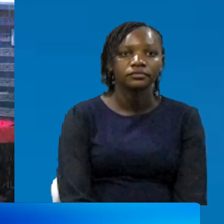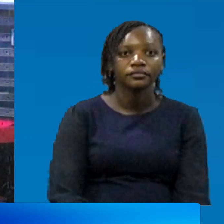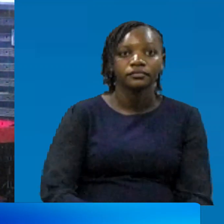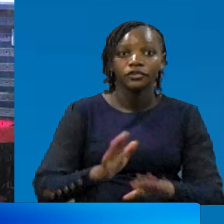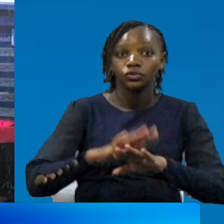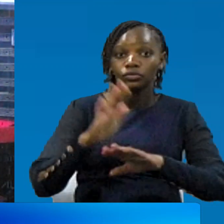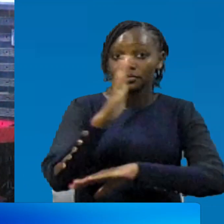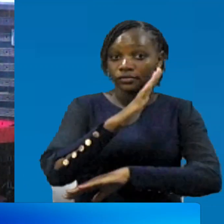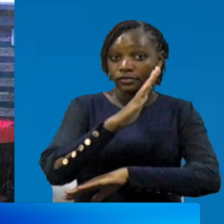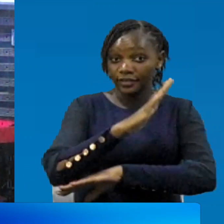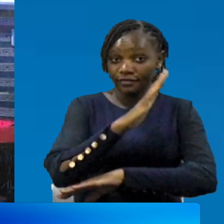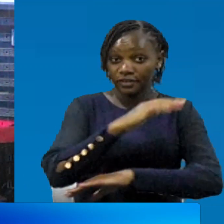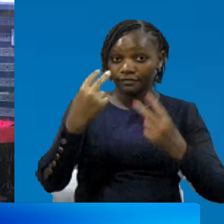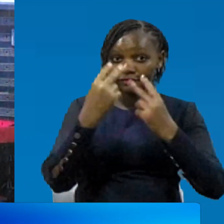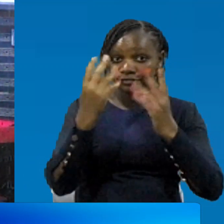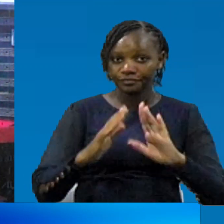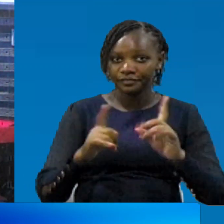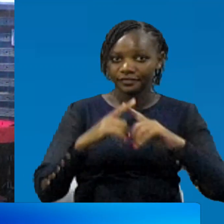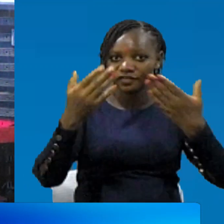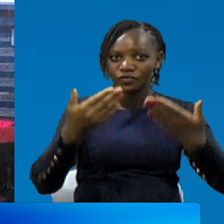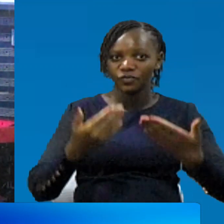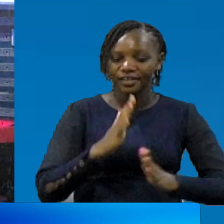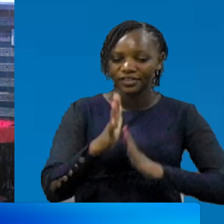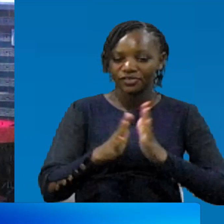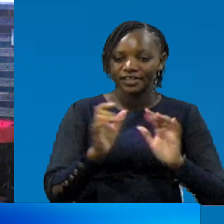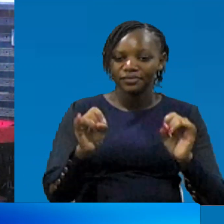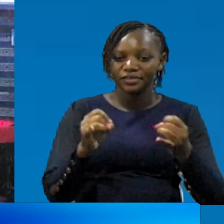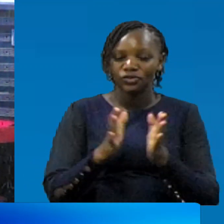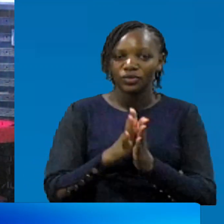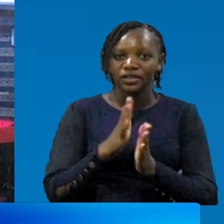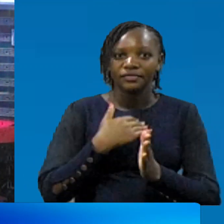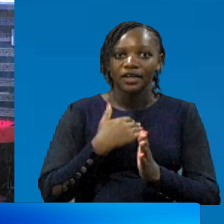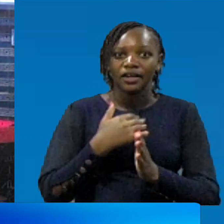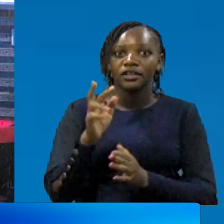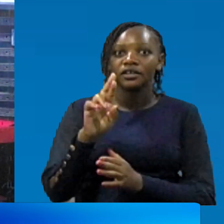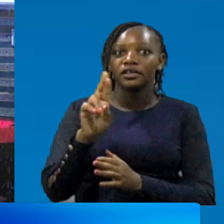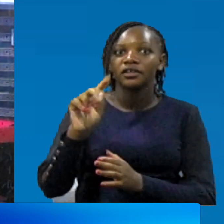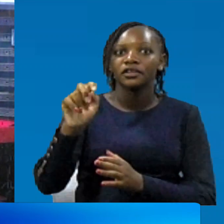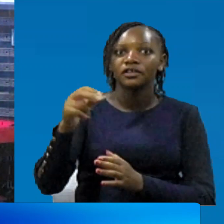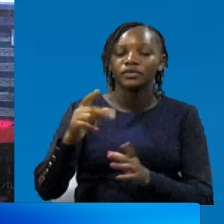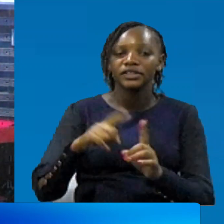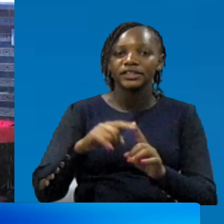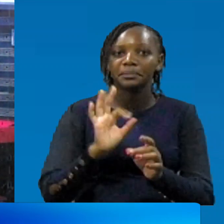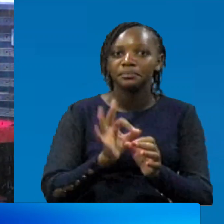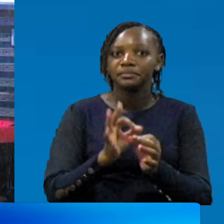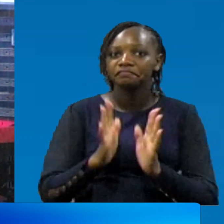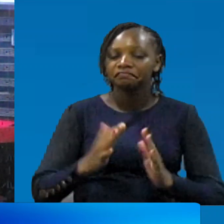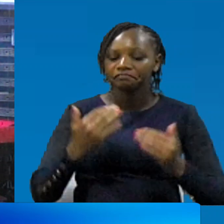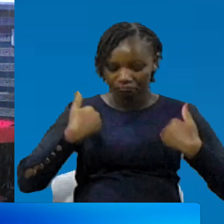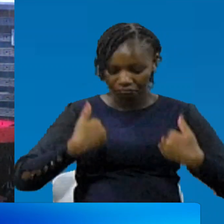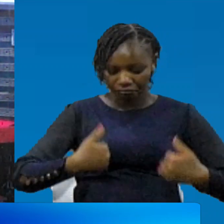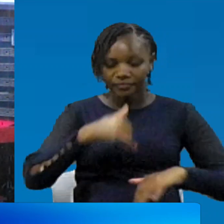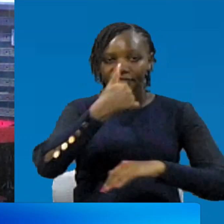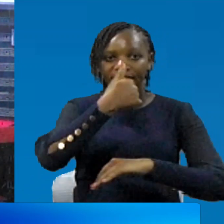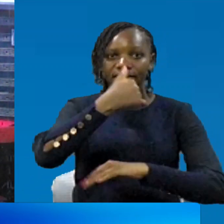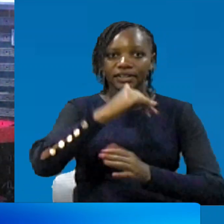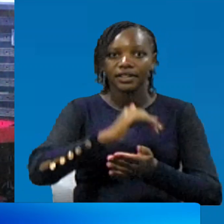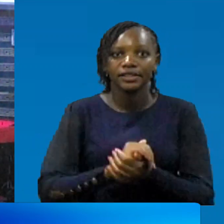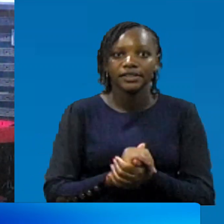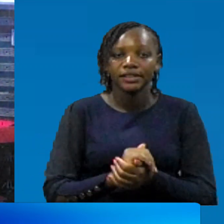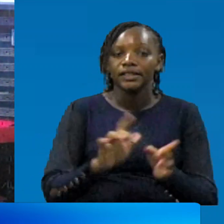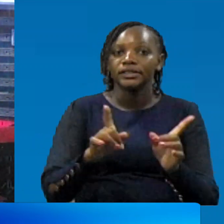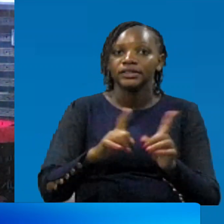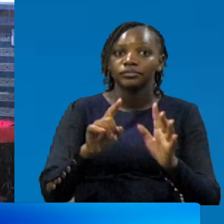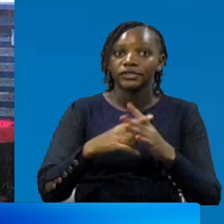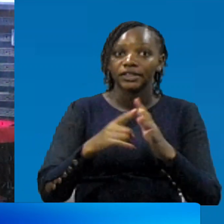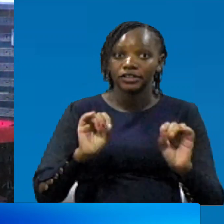Good evening, viewers, and warm welcome to Science News with me, Ruth Mweni, and our sign language interpreter is Anne Wairimo. To